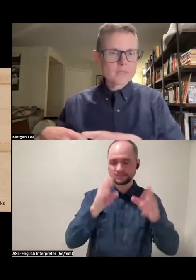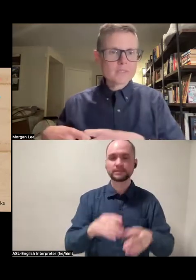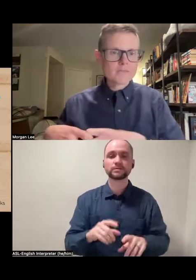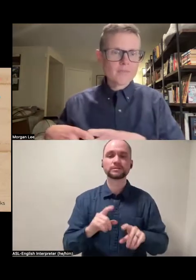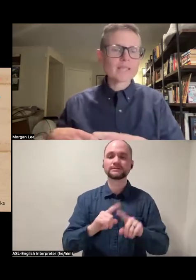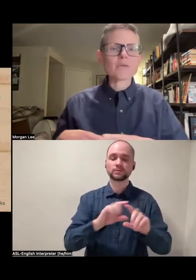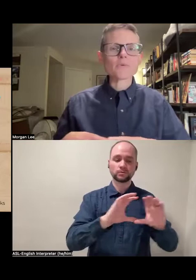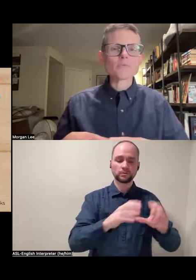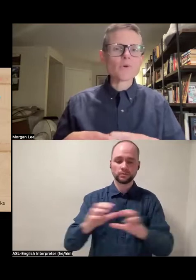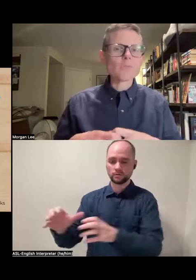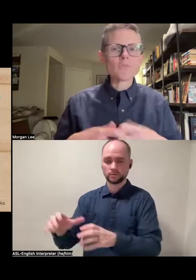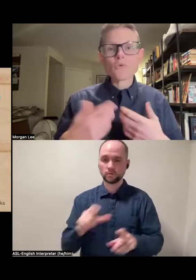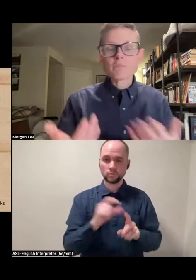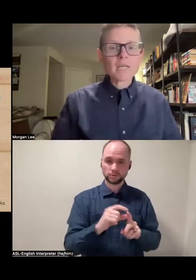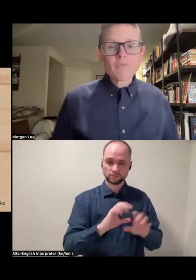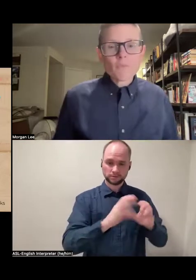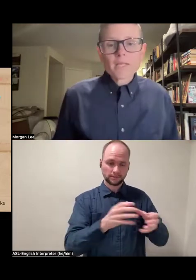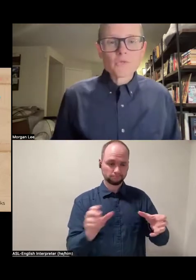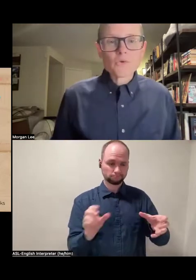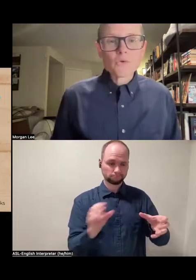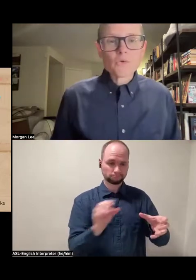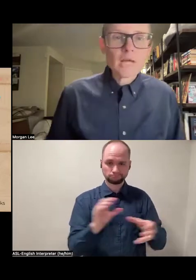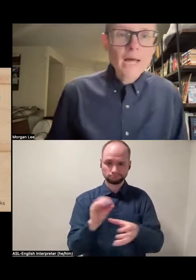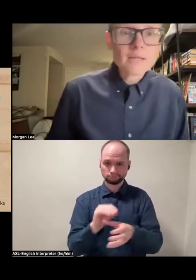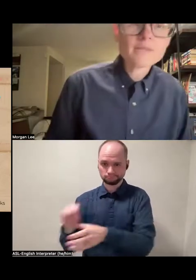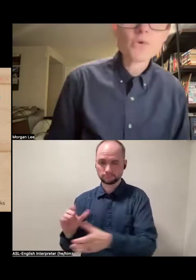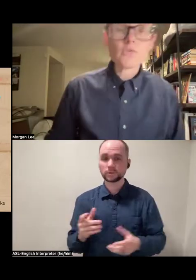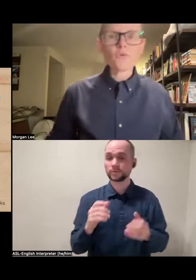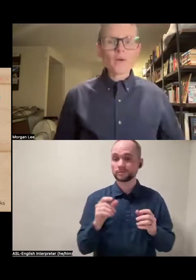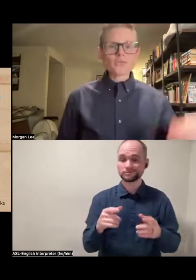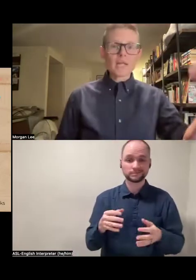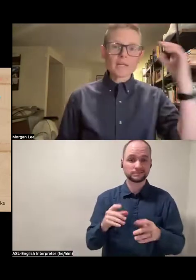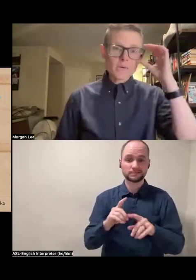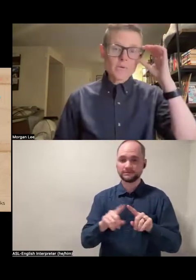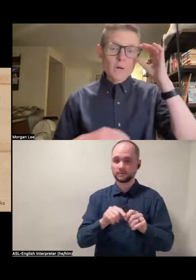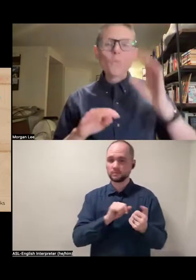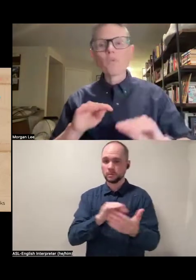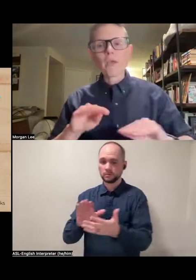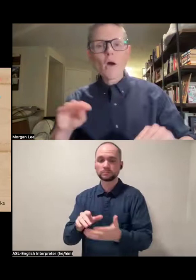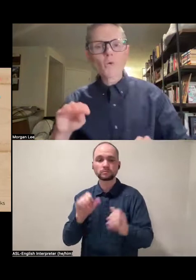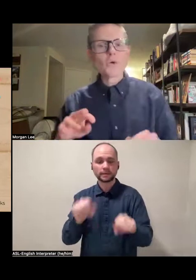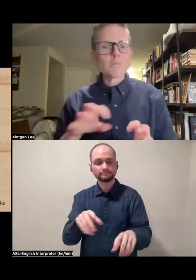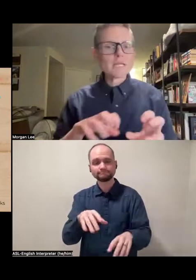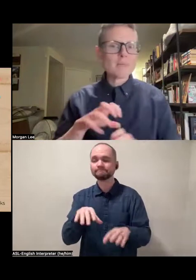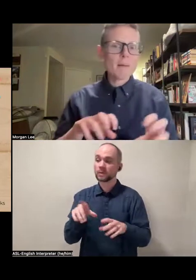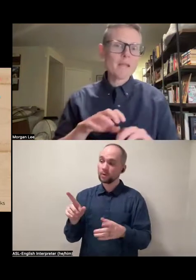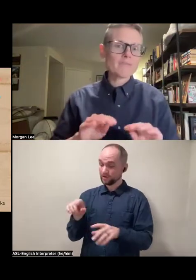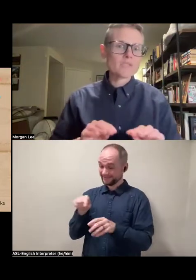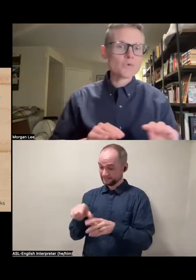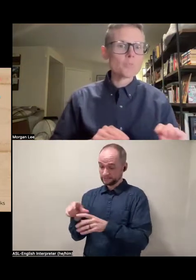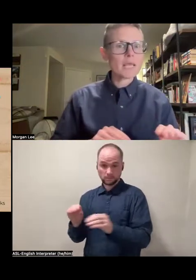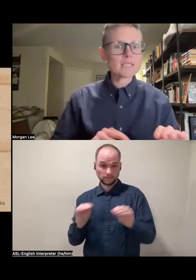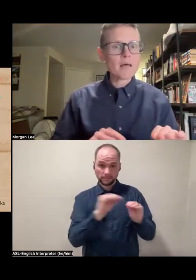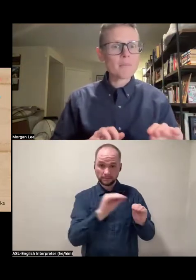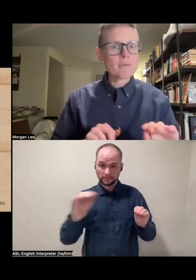of words. And so you can do this many different ways. You could guide the student through understanding where they go. You can mix them up and have